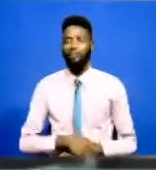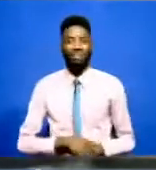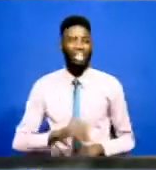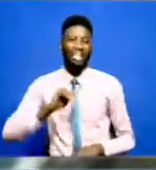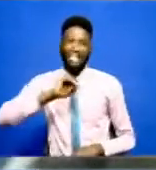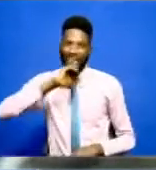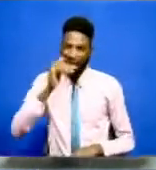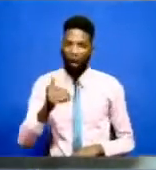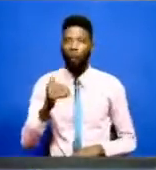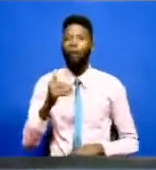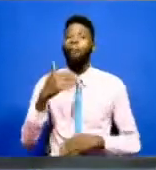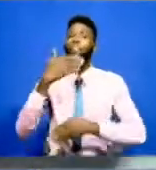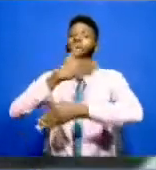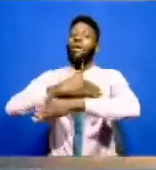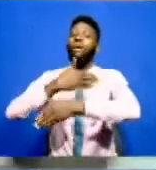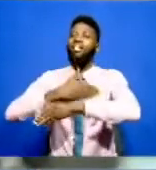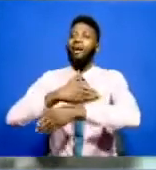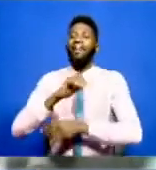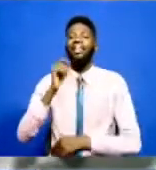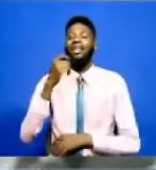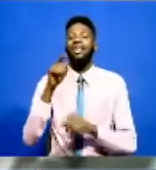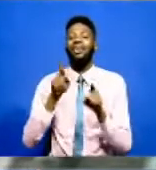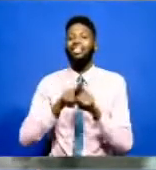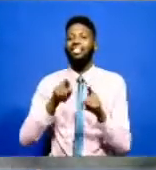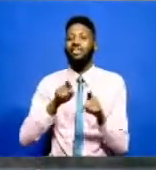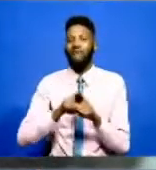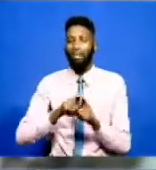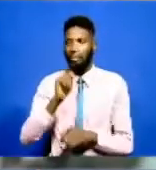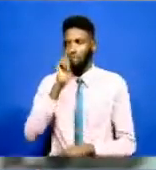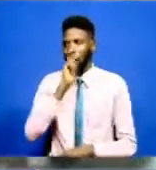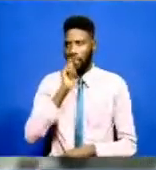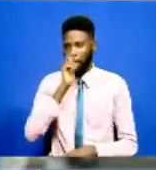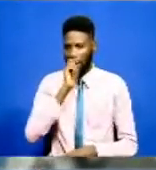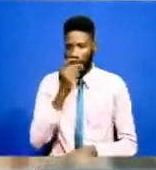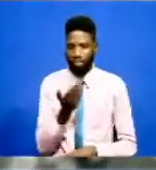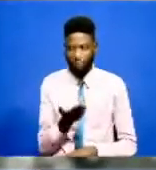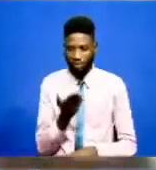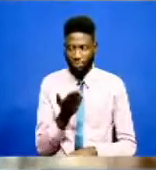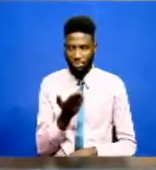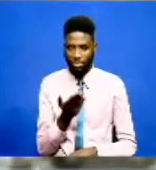border ya Kenya na mpaka Tanzania na